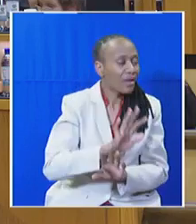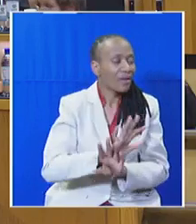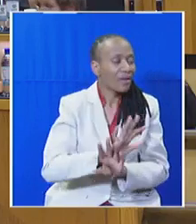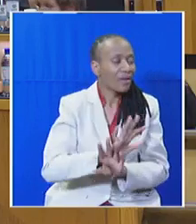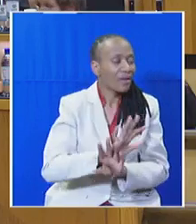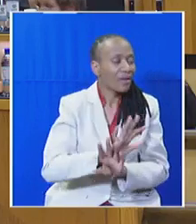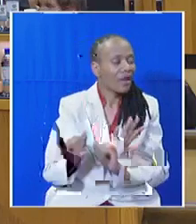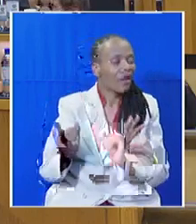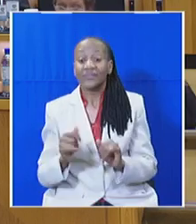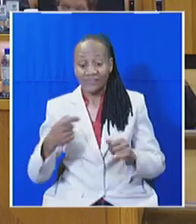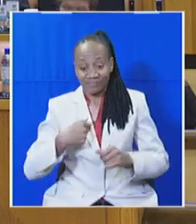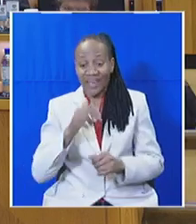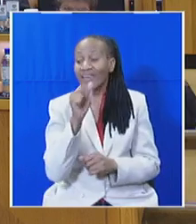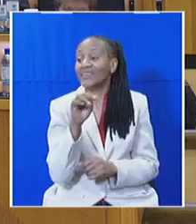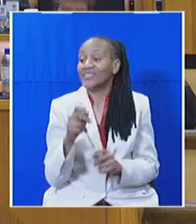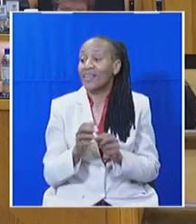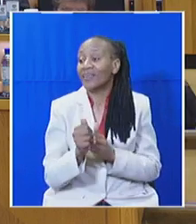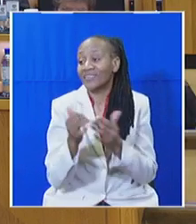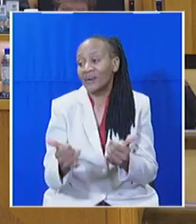come in.